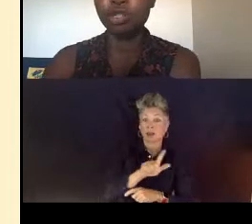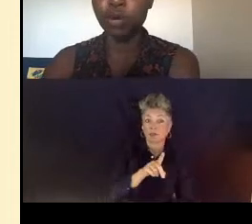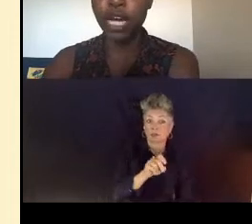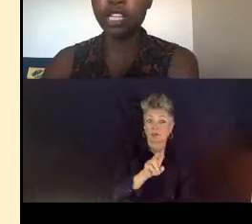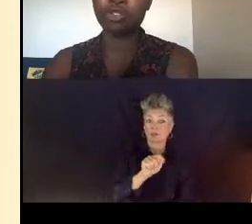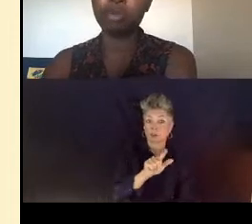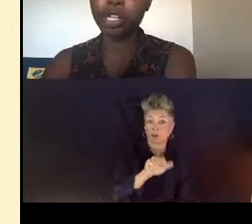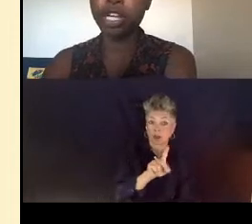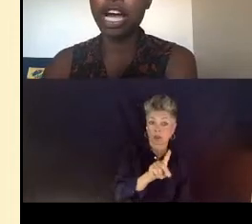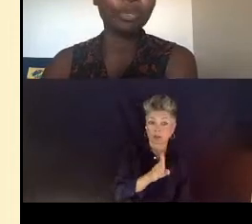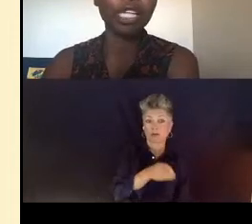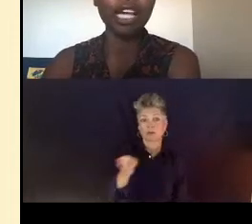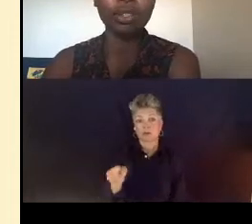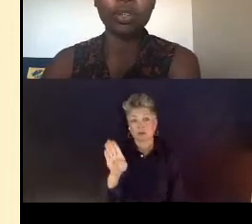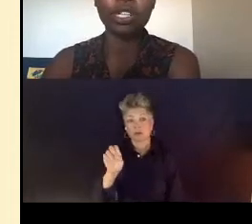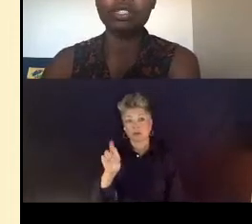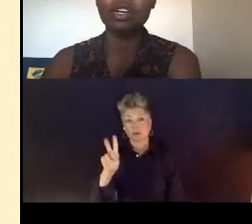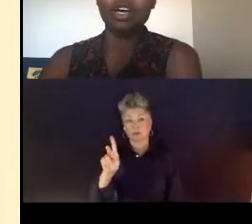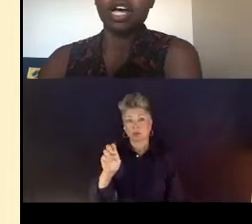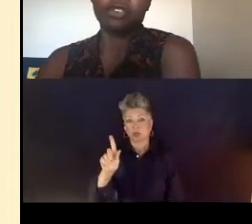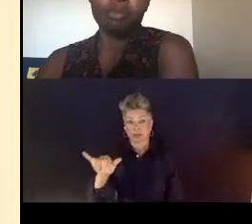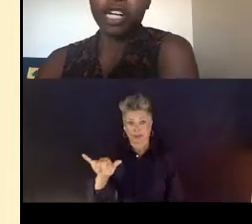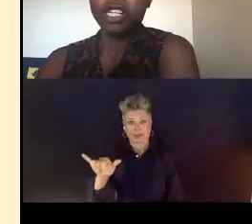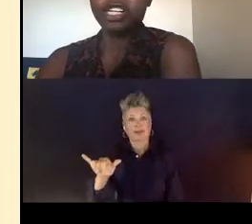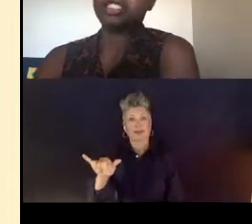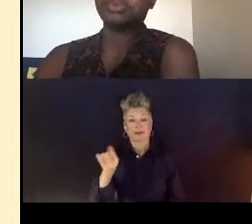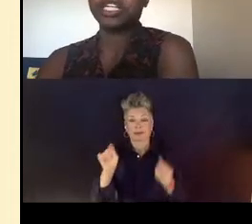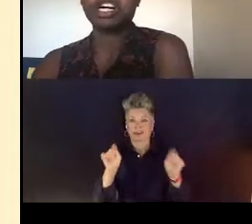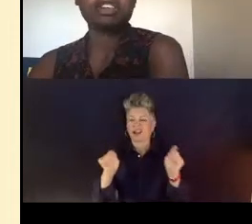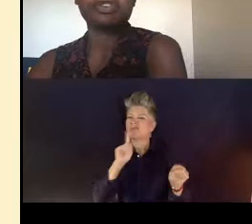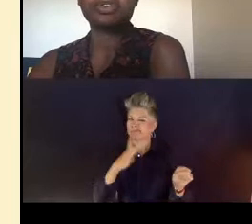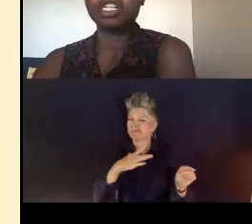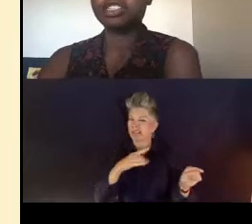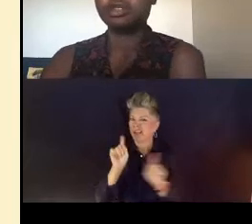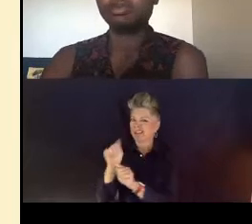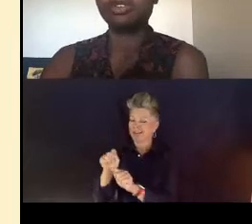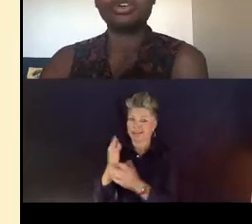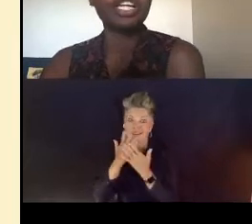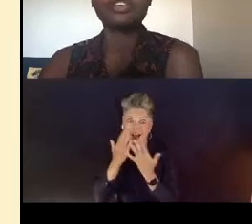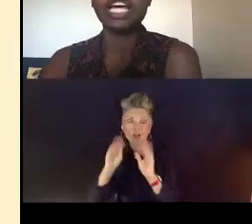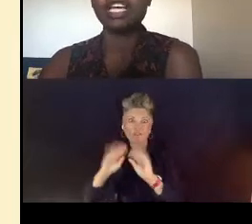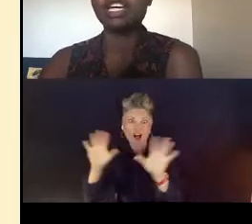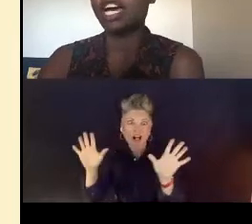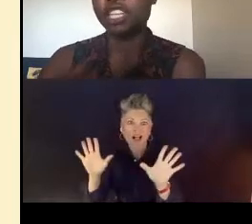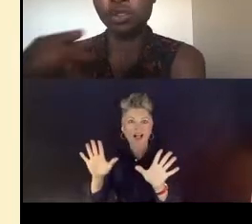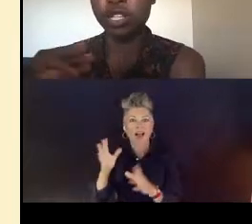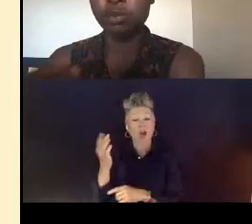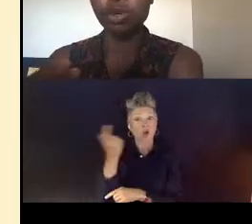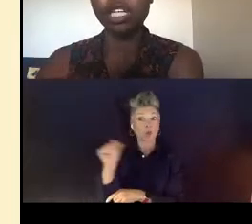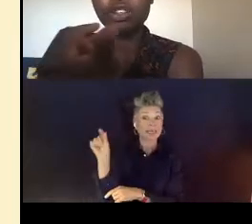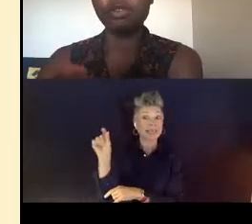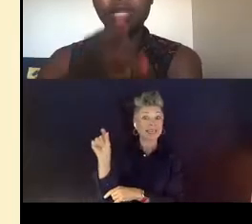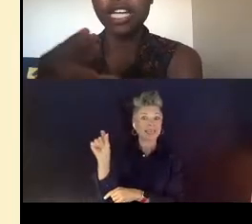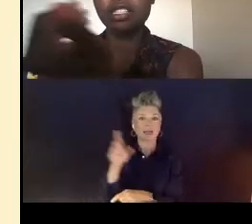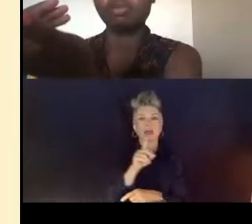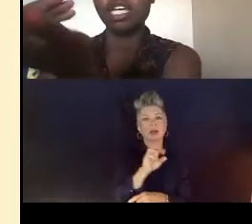image on the right is from Berkeley. I really like the ones from Berkeley because they're really colorful. There's some greenery in it. I think the ones in Portland,